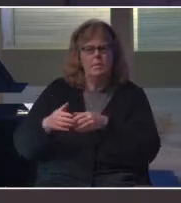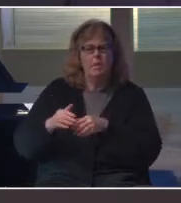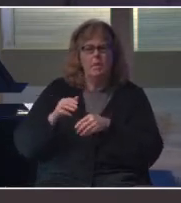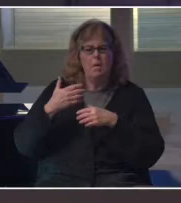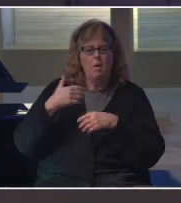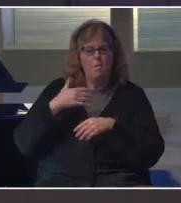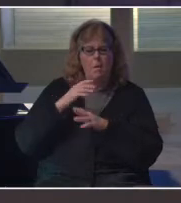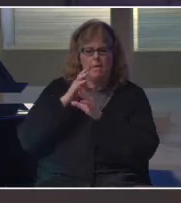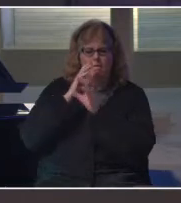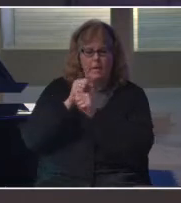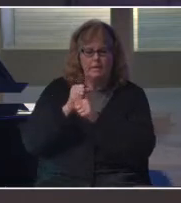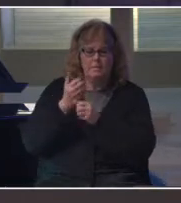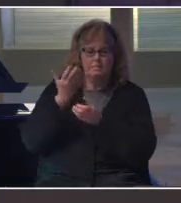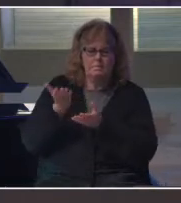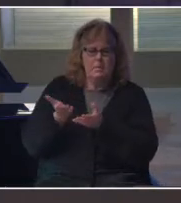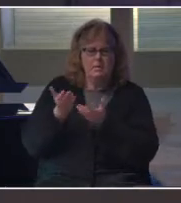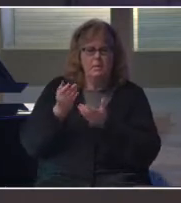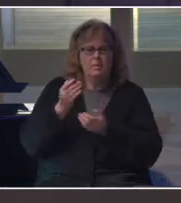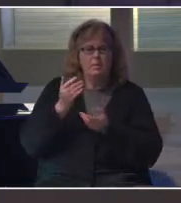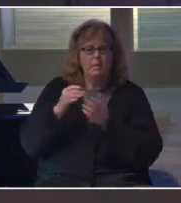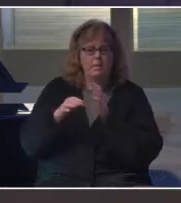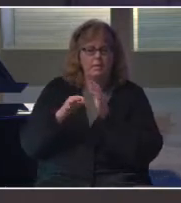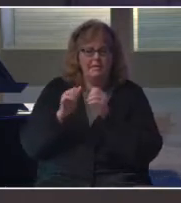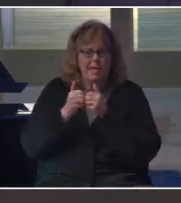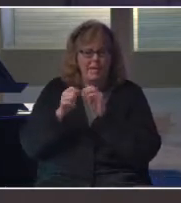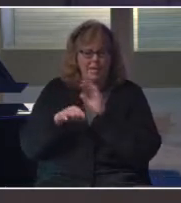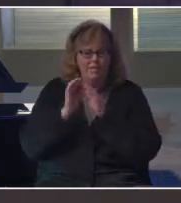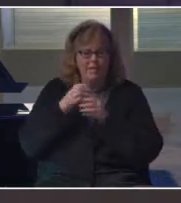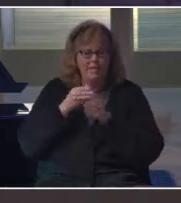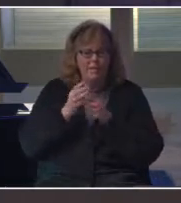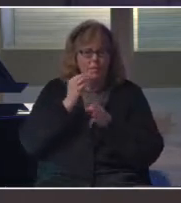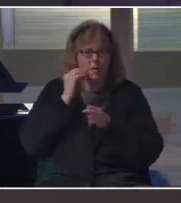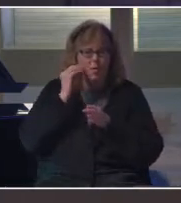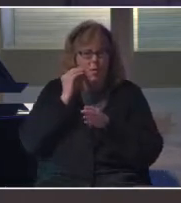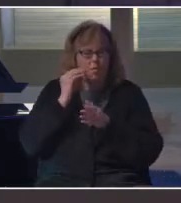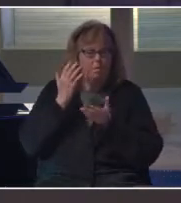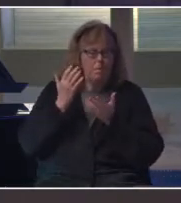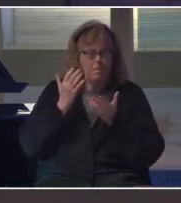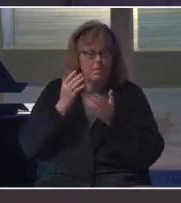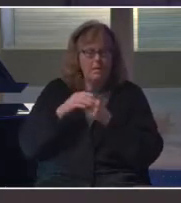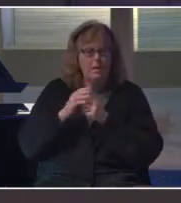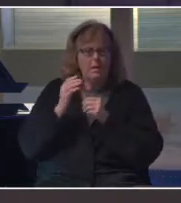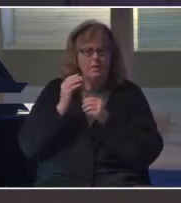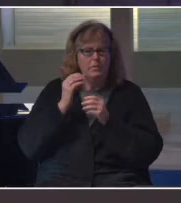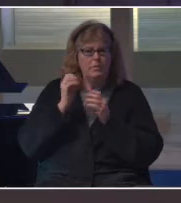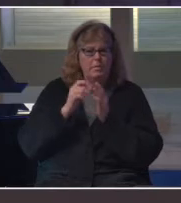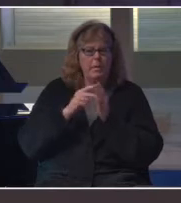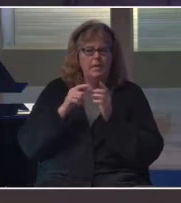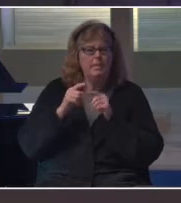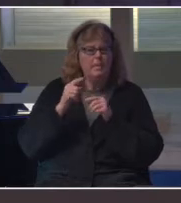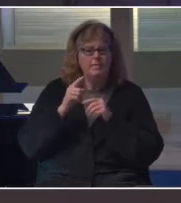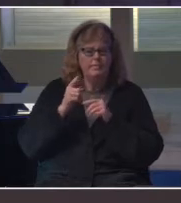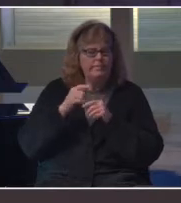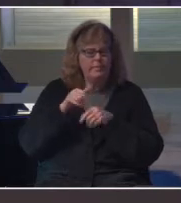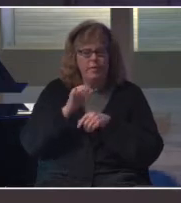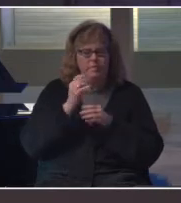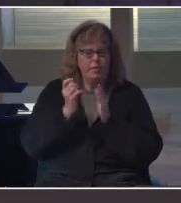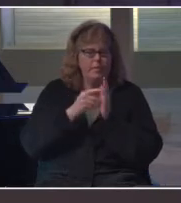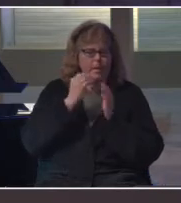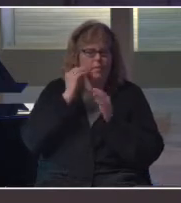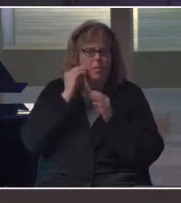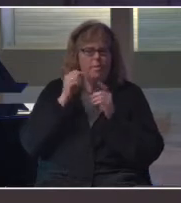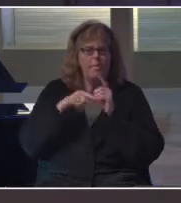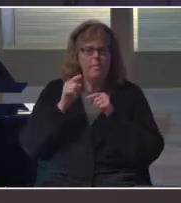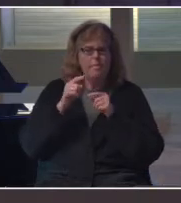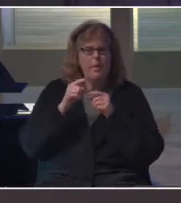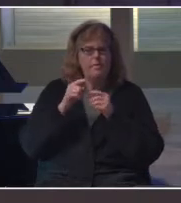is fascinating. Here it is. Now, if only I could find my way home, I might have a clue as to how to get back. Well, it took forever to get back home, but I